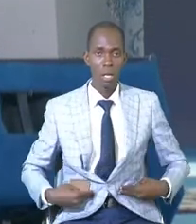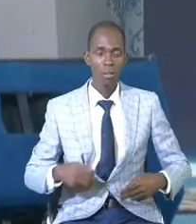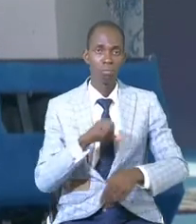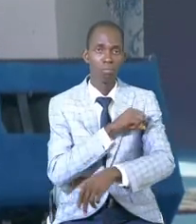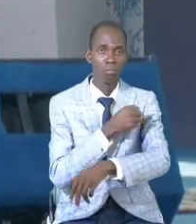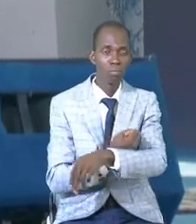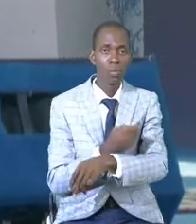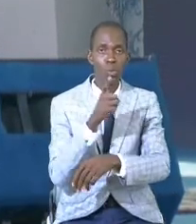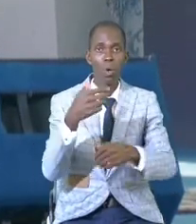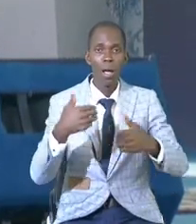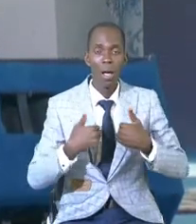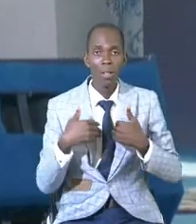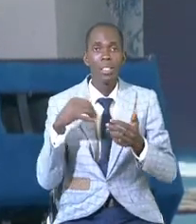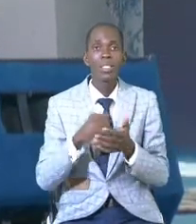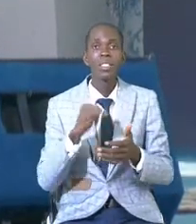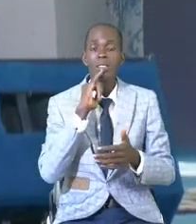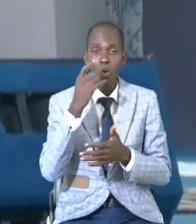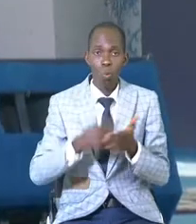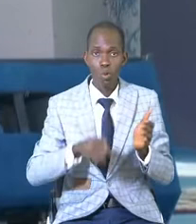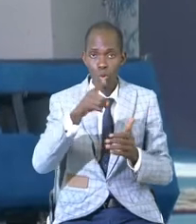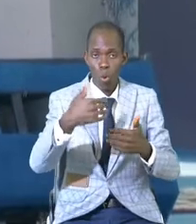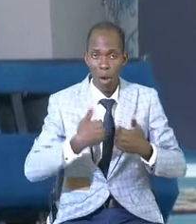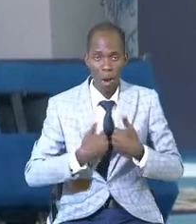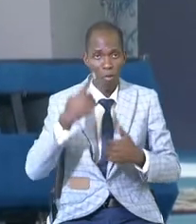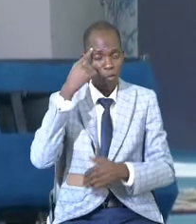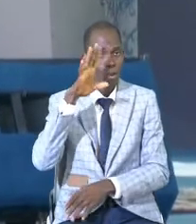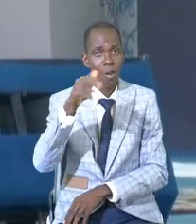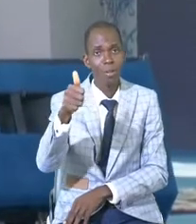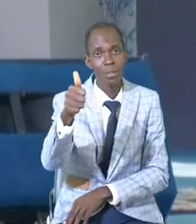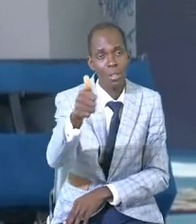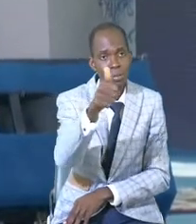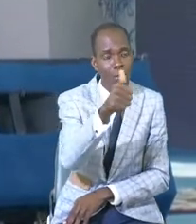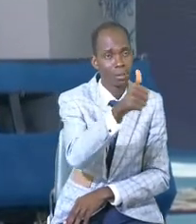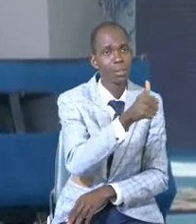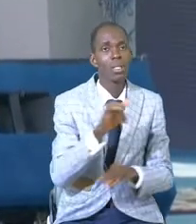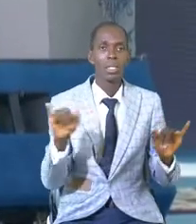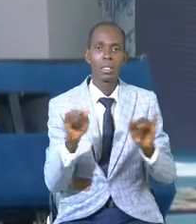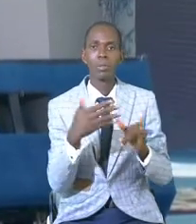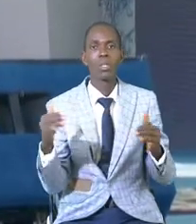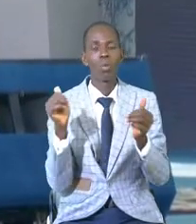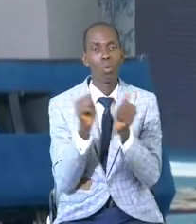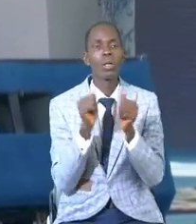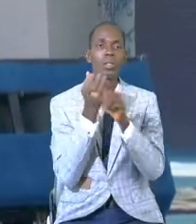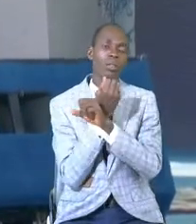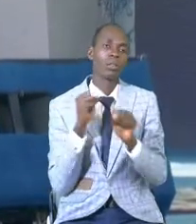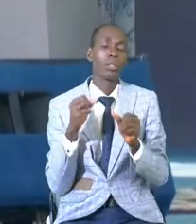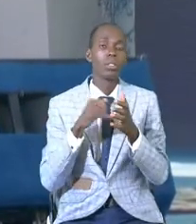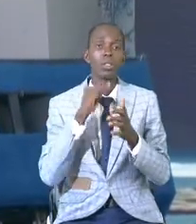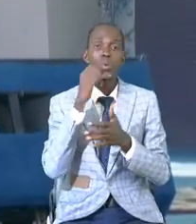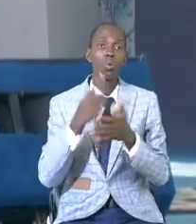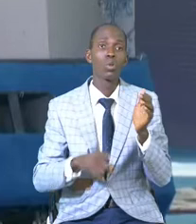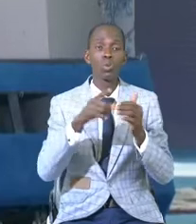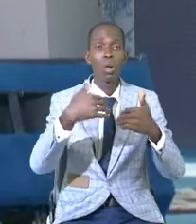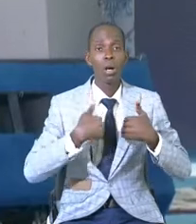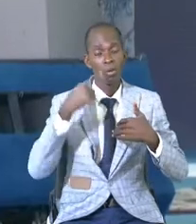have, it is what you have for yourself. The same thing with salvation. It is what you have for yourself. So